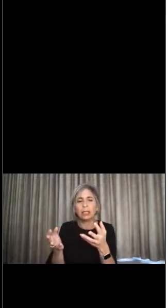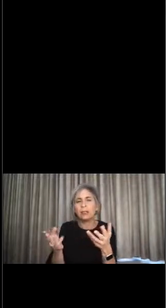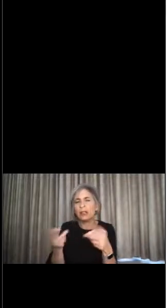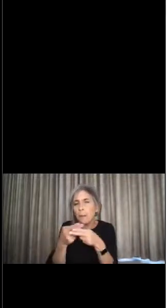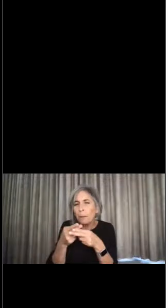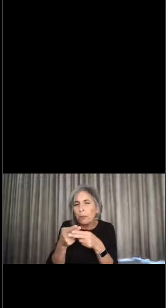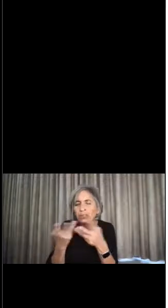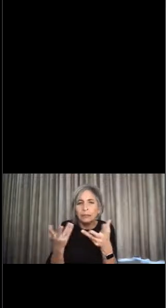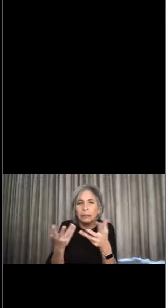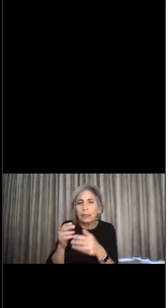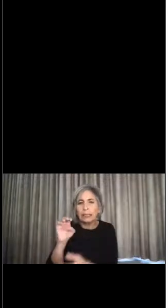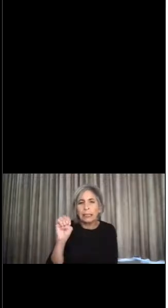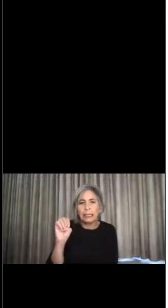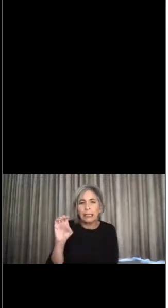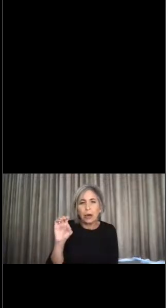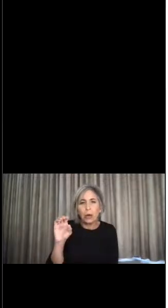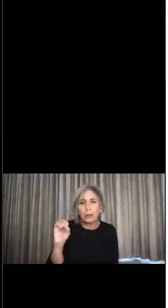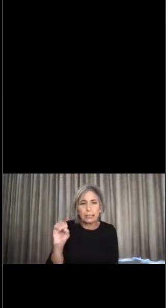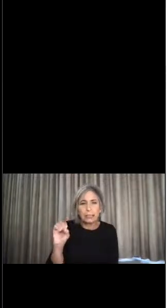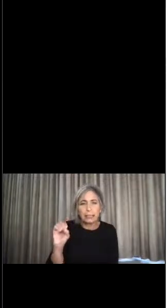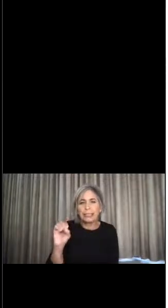what an EOC is.